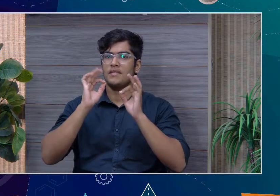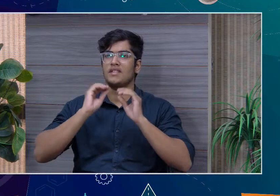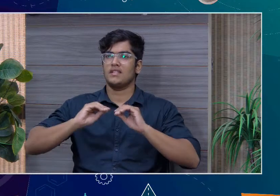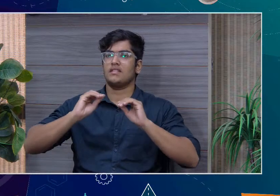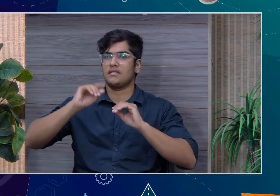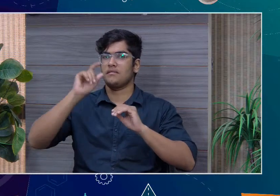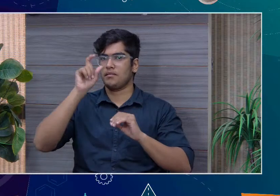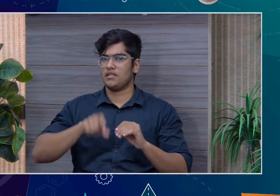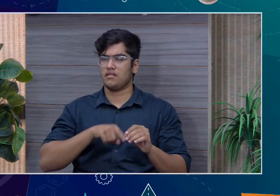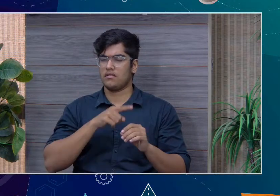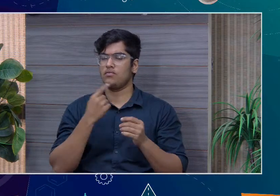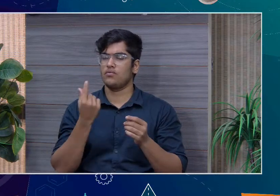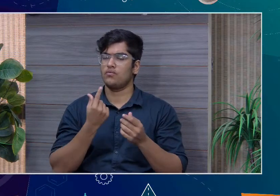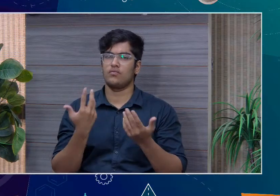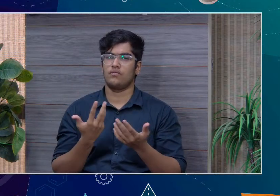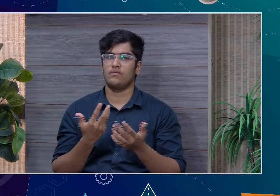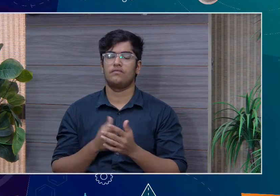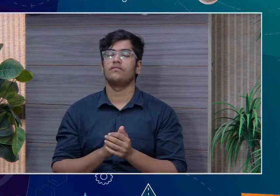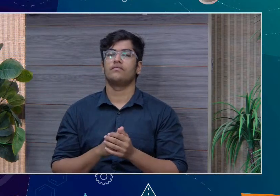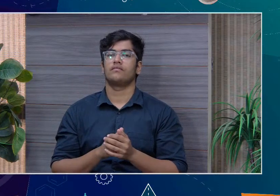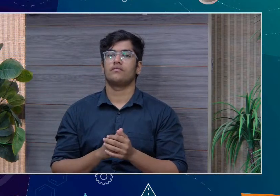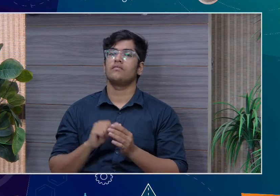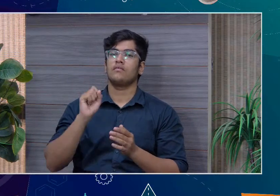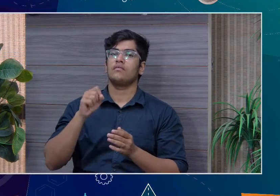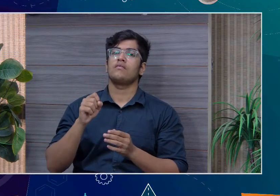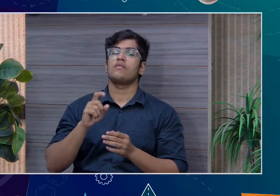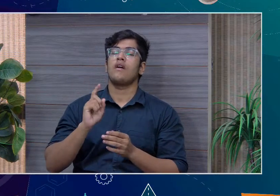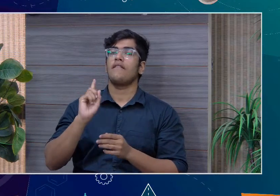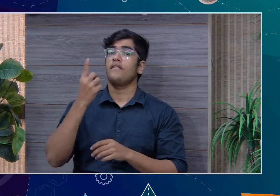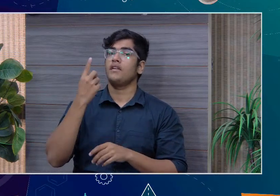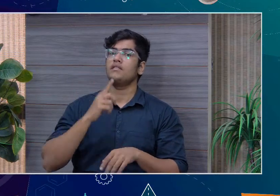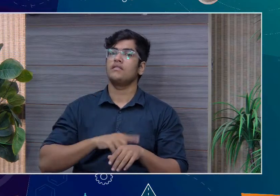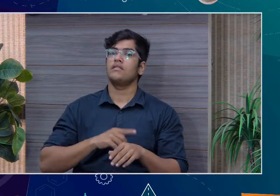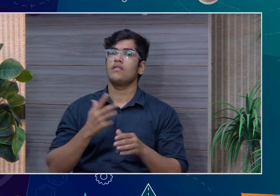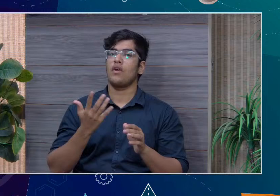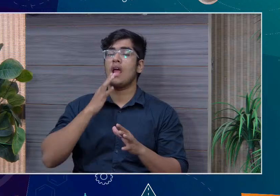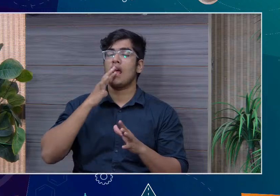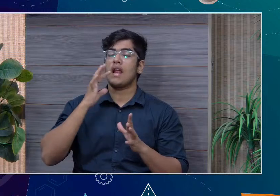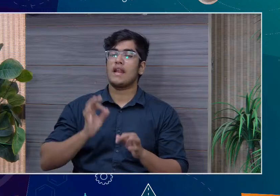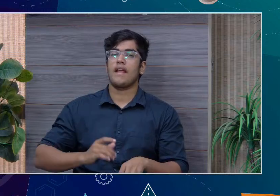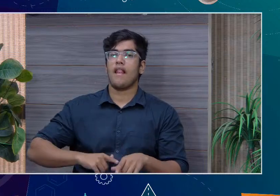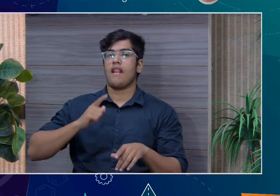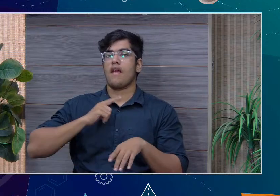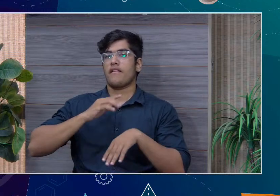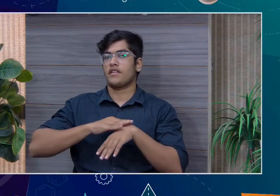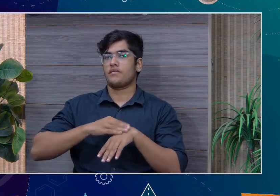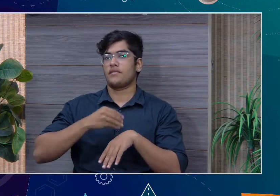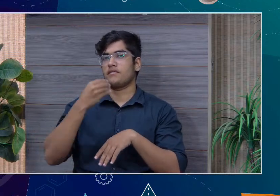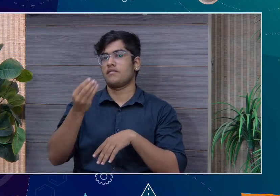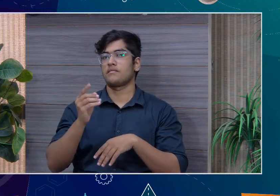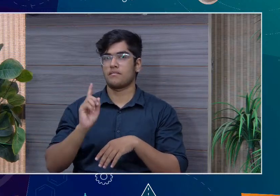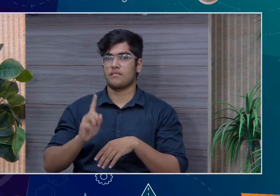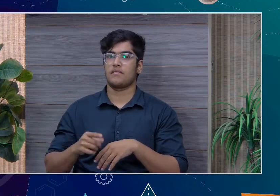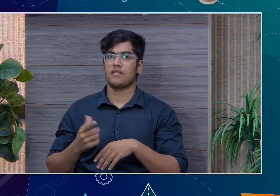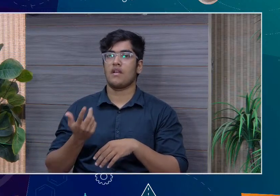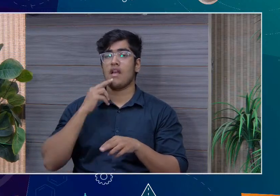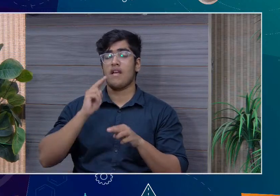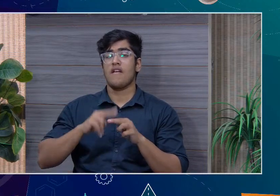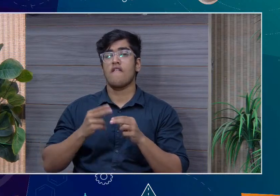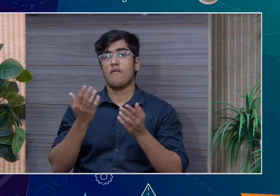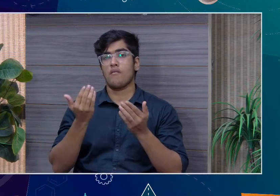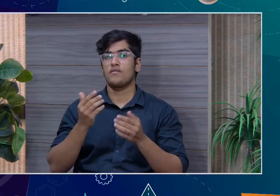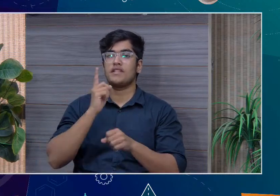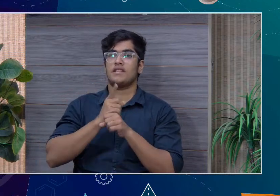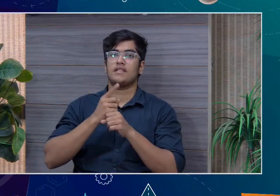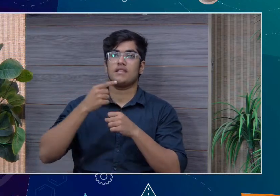you be using? Yes, ma'am. See, first of all, the best way is to give them a real life experience. So if it is possible, the teacher or the